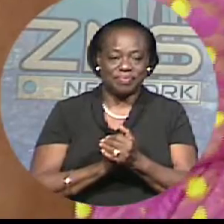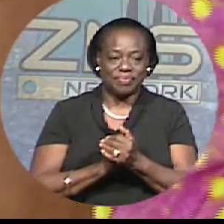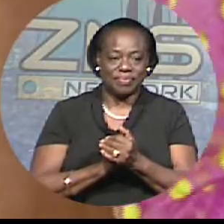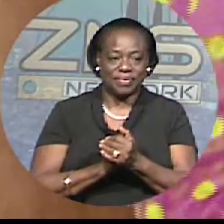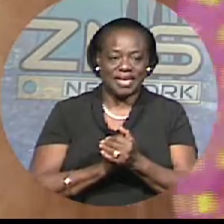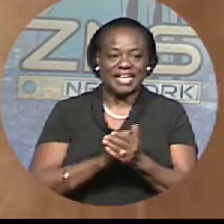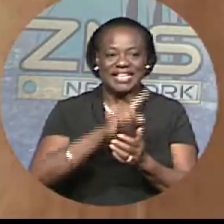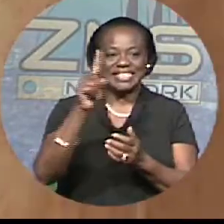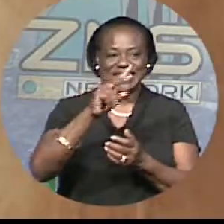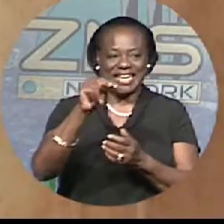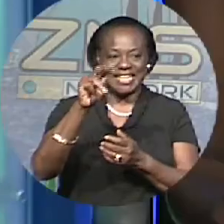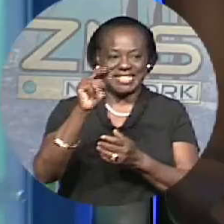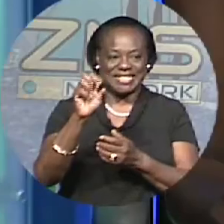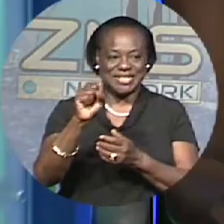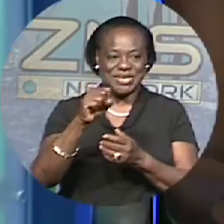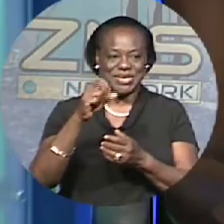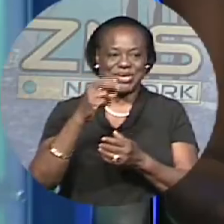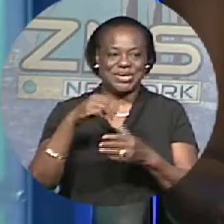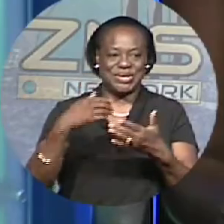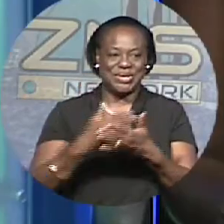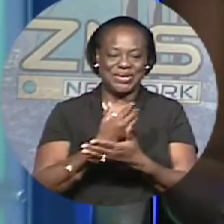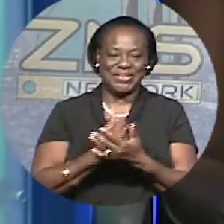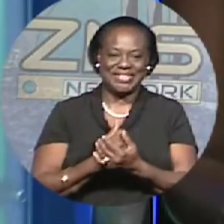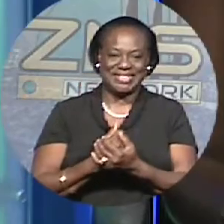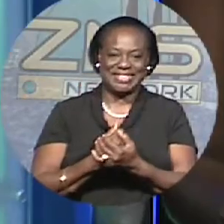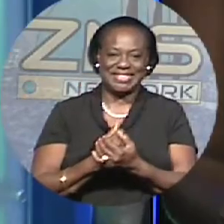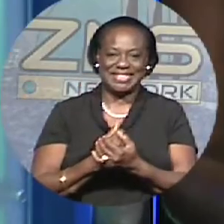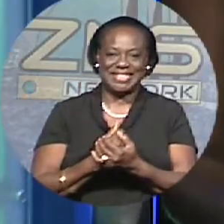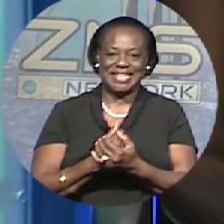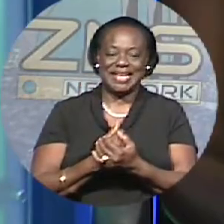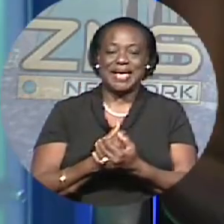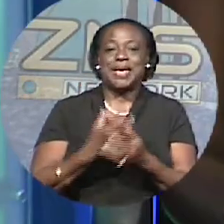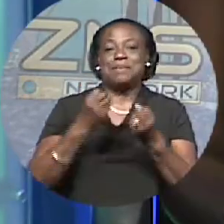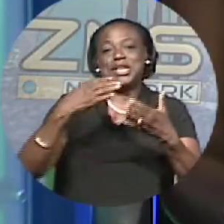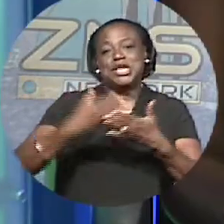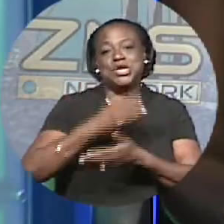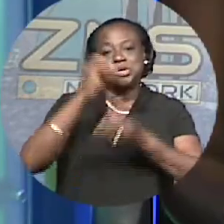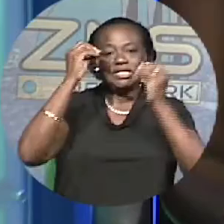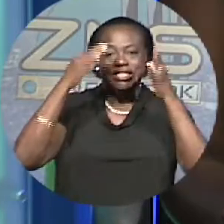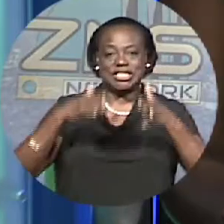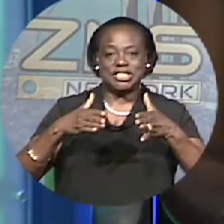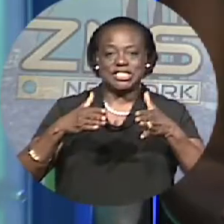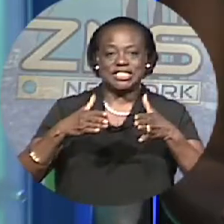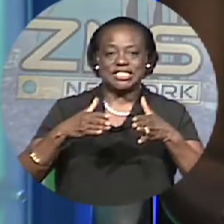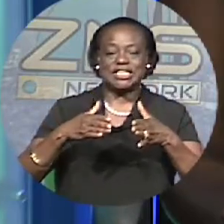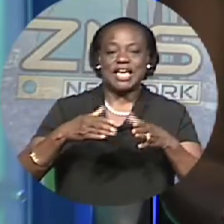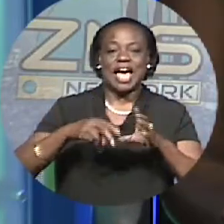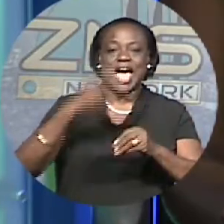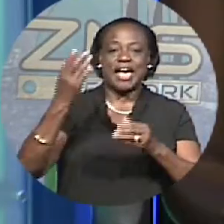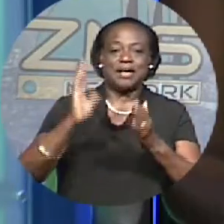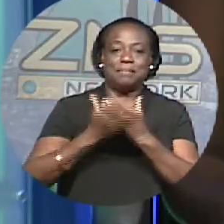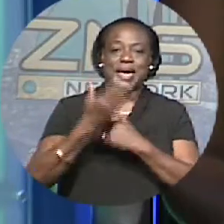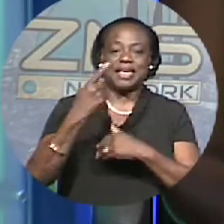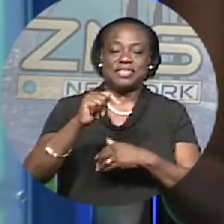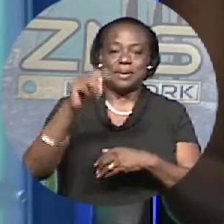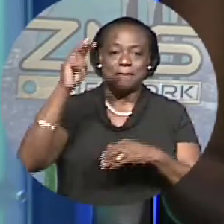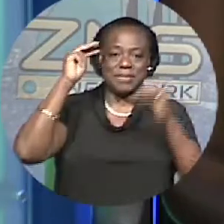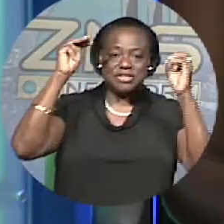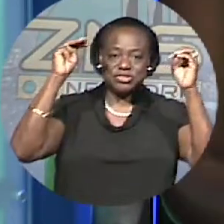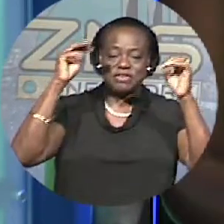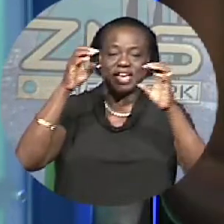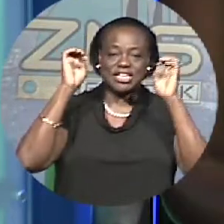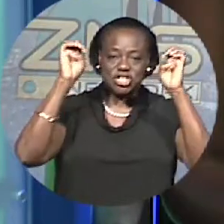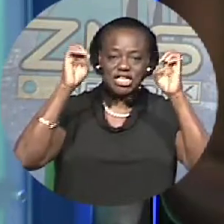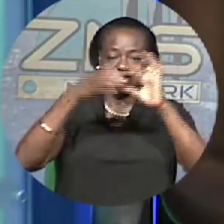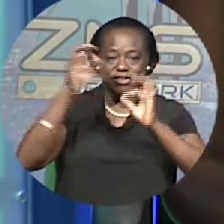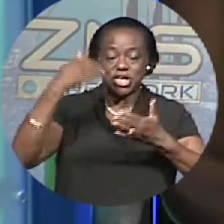ZNS News. Now, the majority of new teachers hired by the Ministry of Education for the new school year are recent graduates